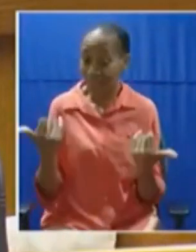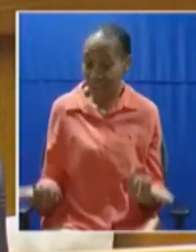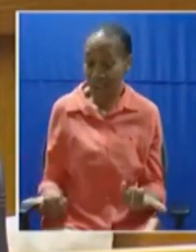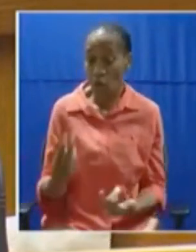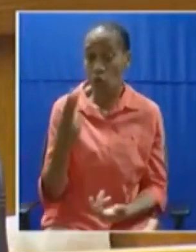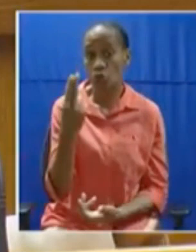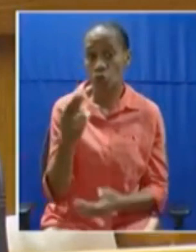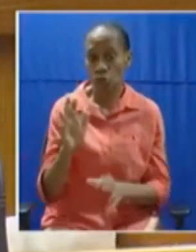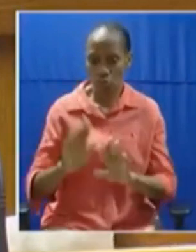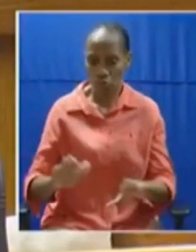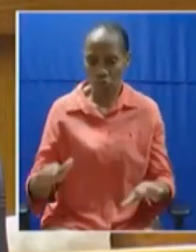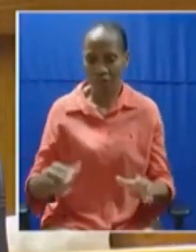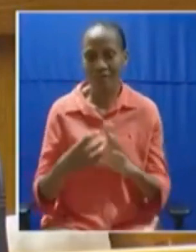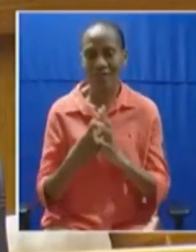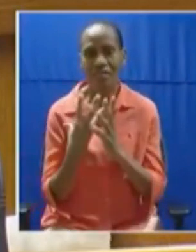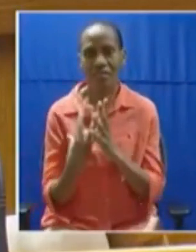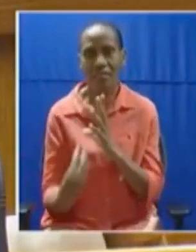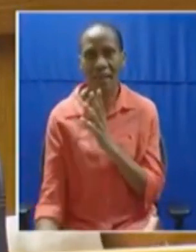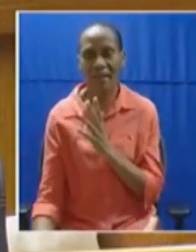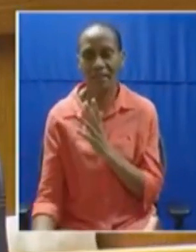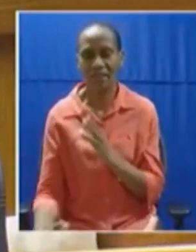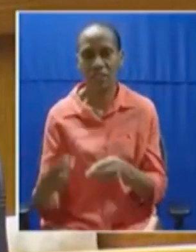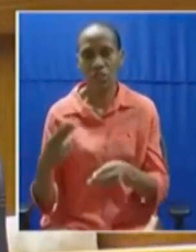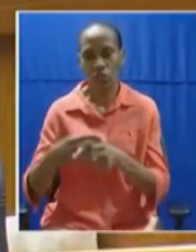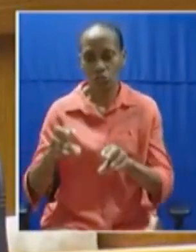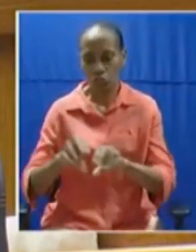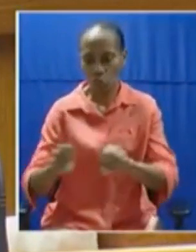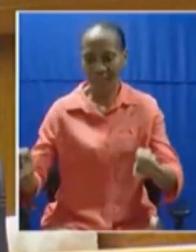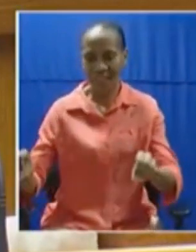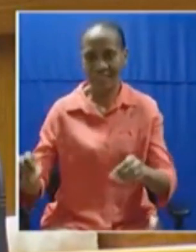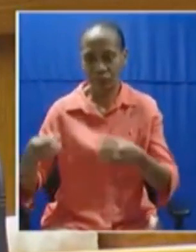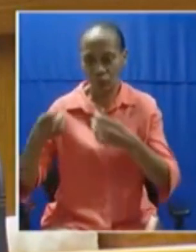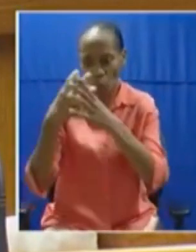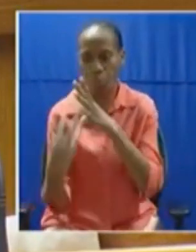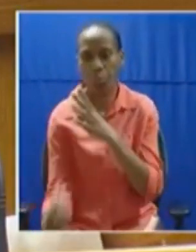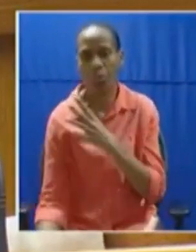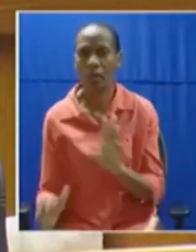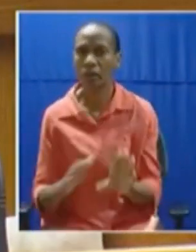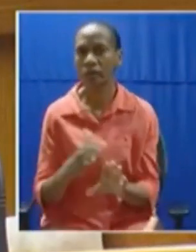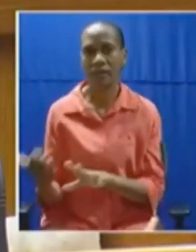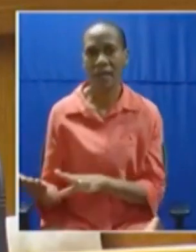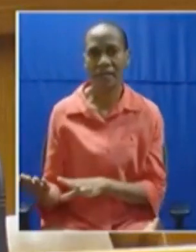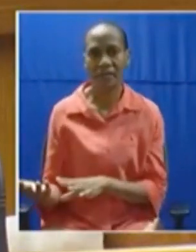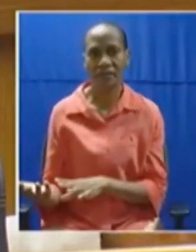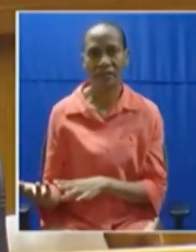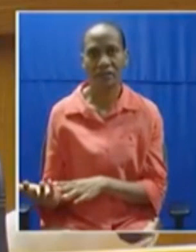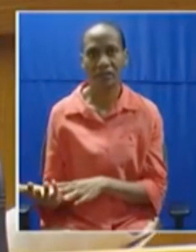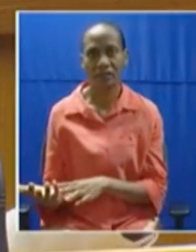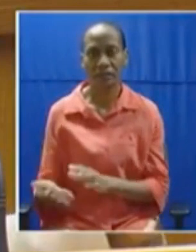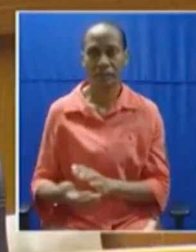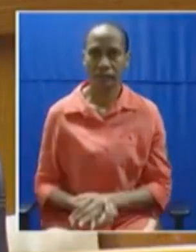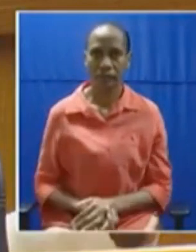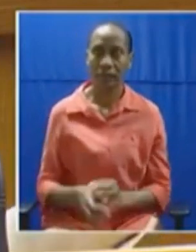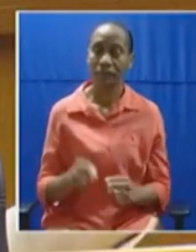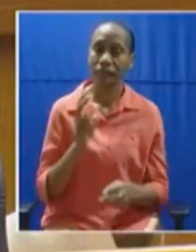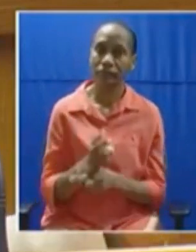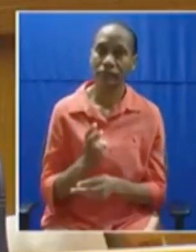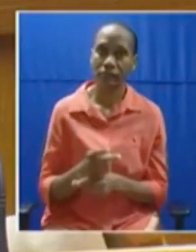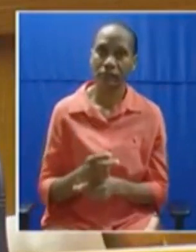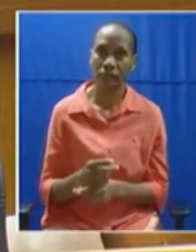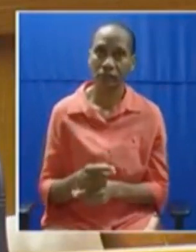who died and drowned in a pit latrine, but because each and